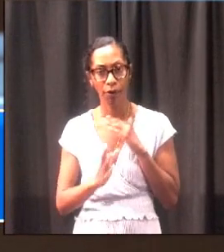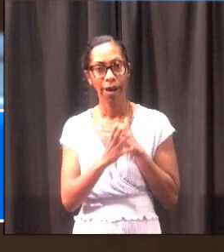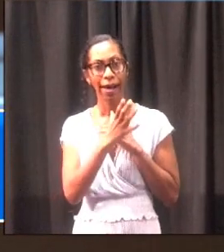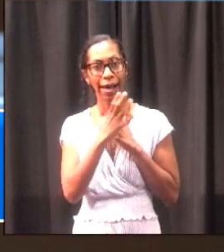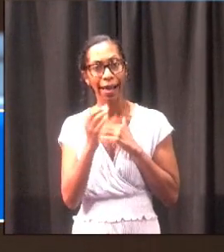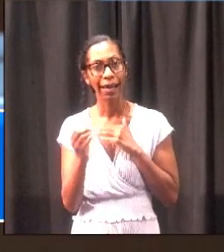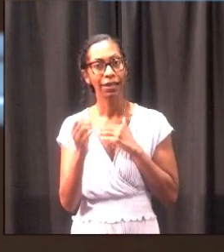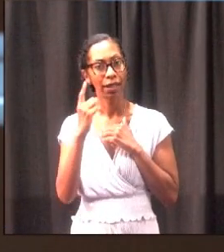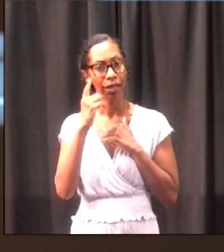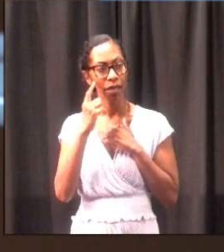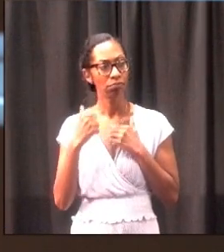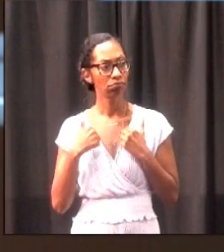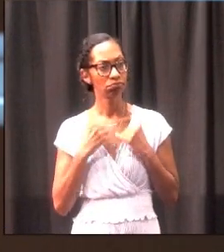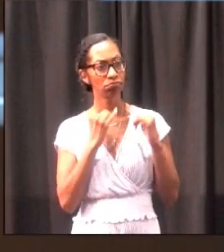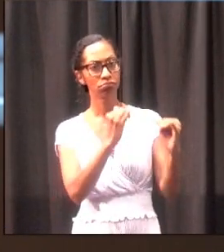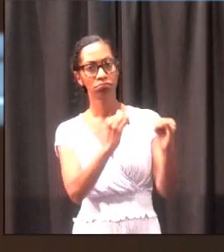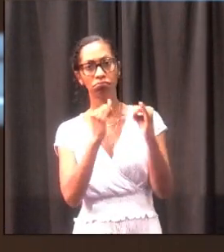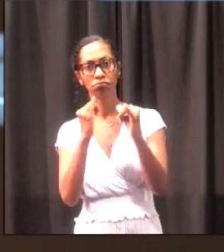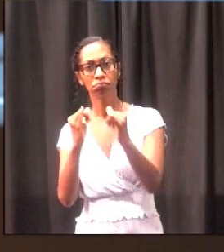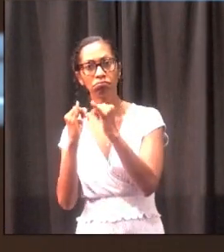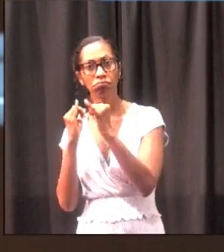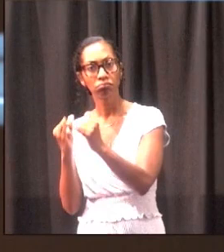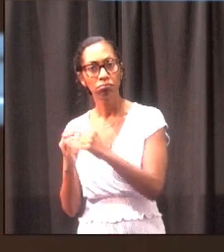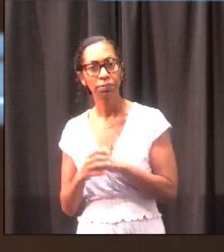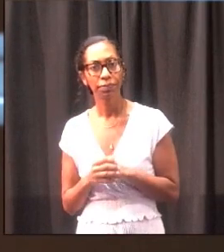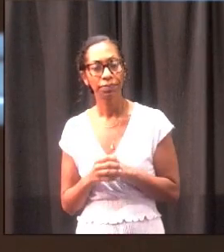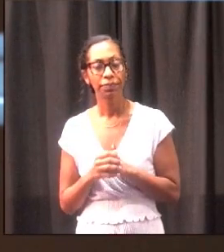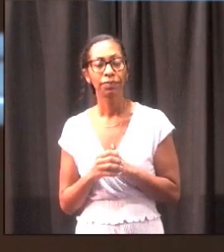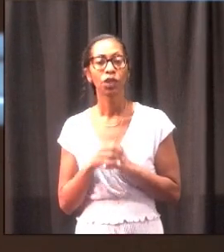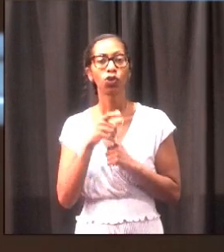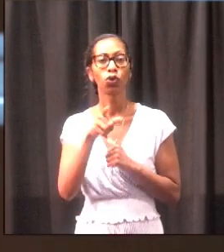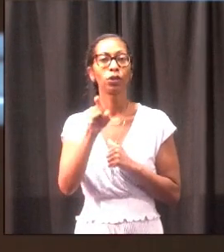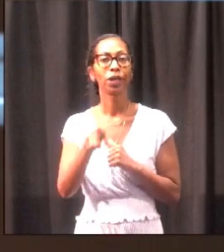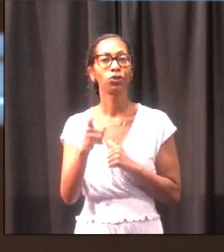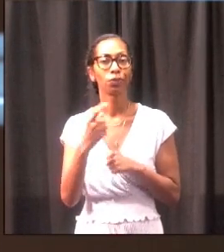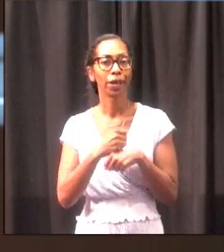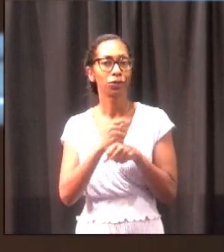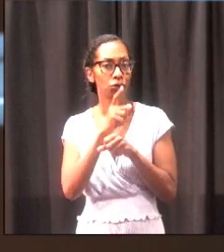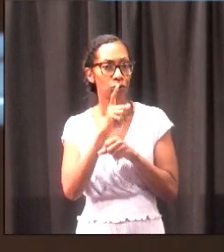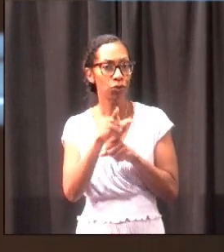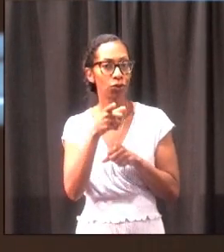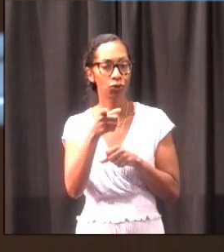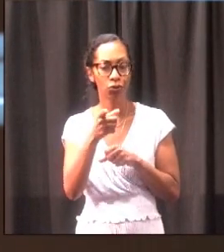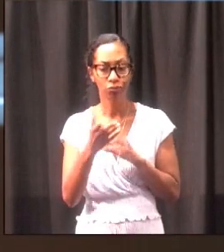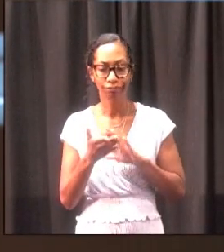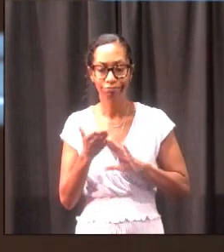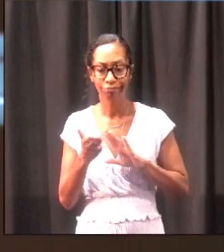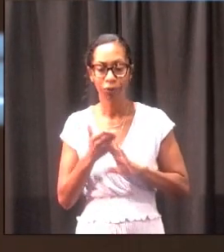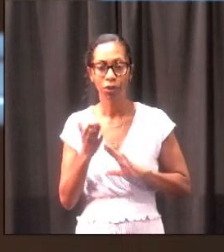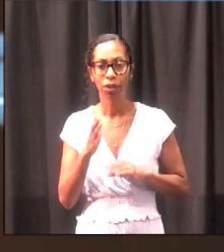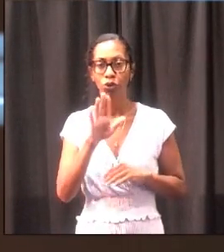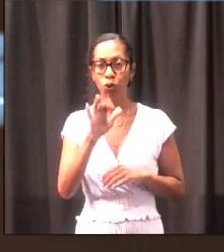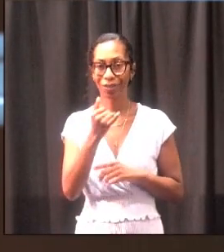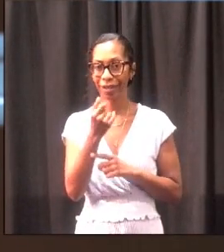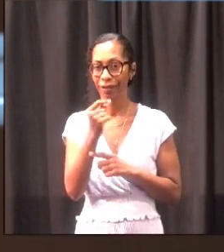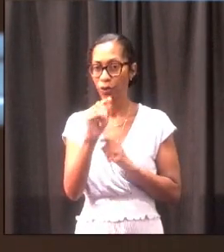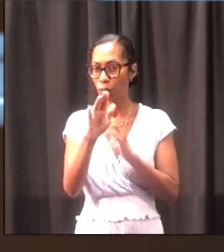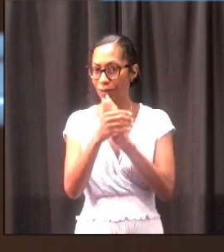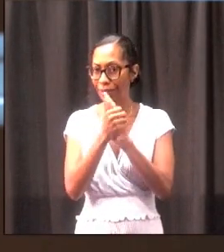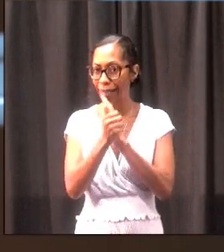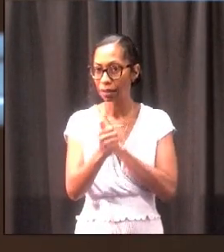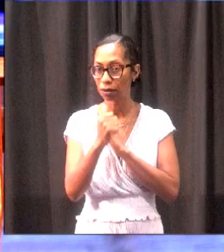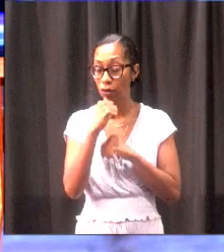Paul saying here? Paul is saying, listen now, you need to operate the gift that God has placed in you. Don't sit